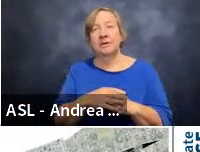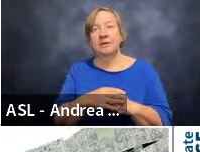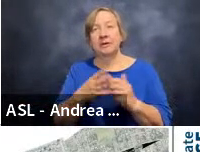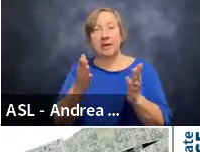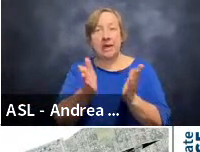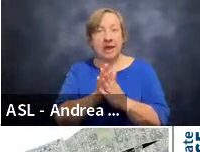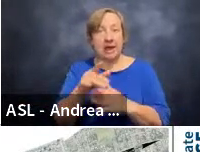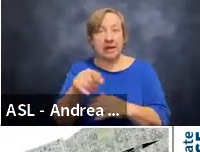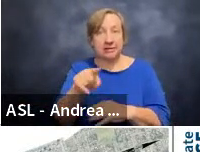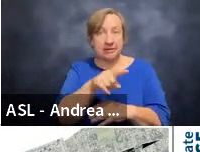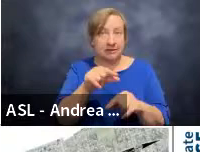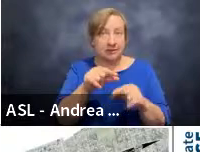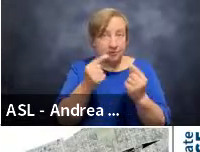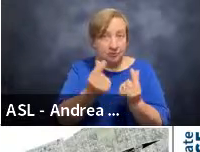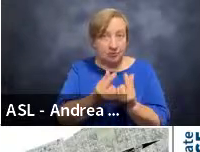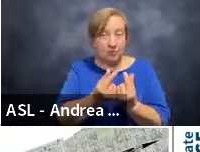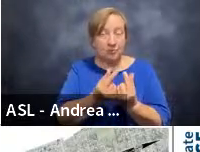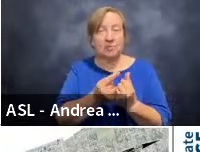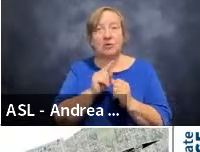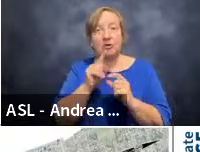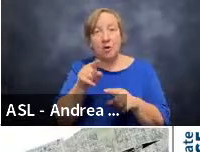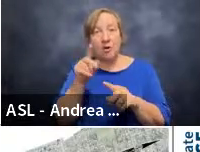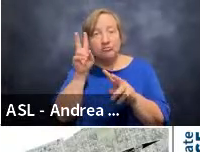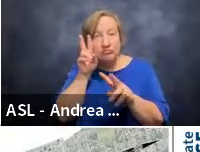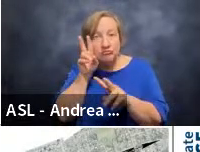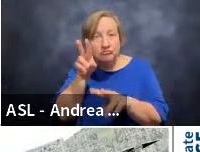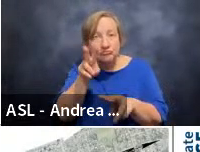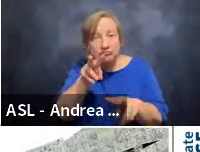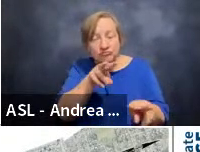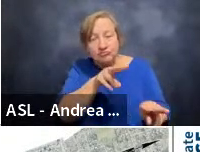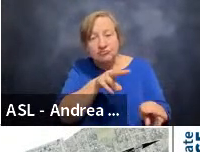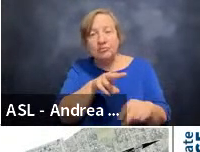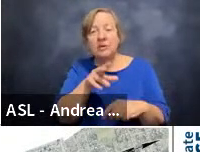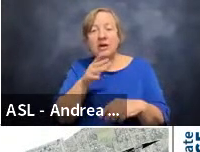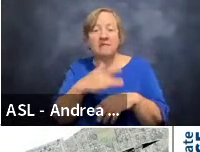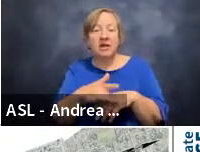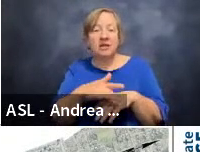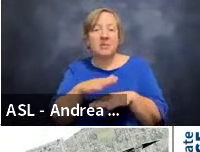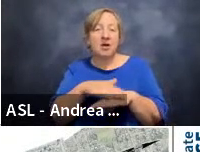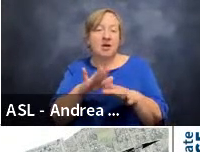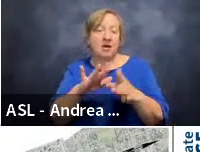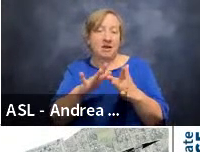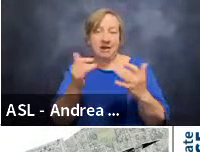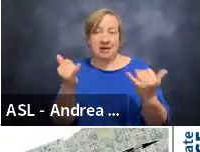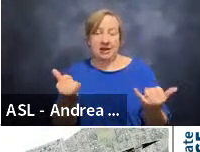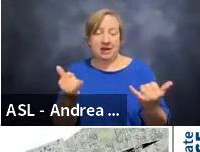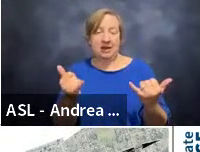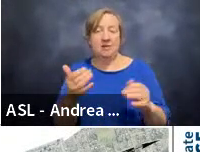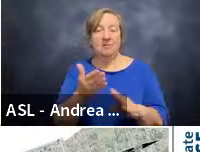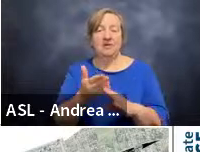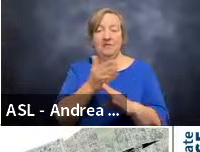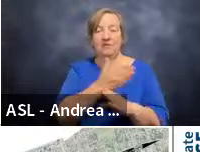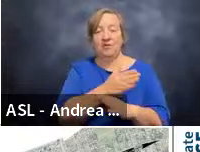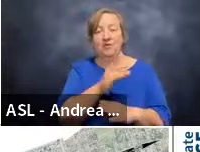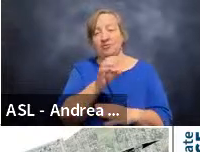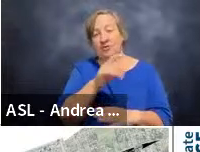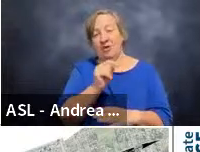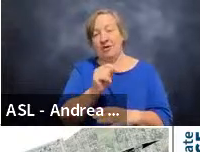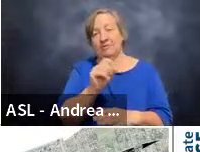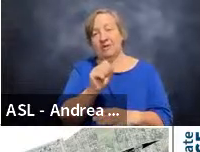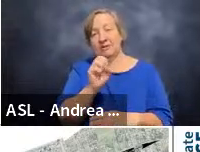is, go out, take a look at it. It's available now prior to the release of the draft